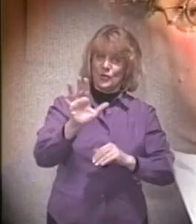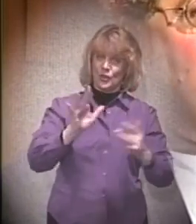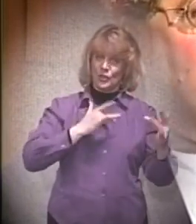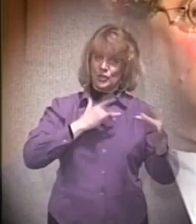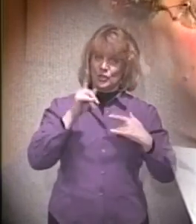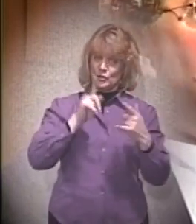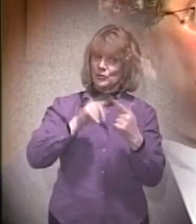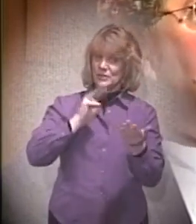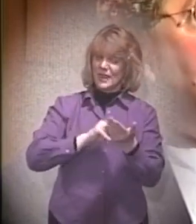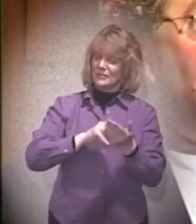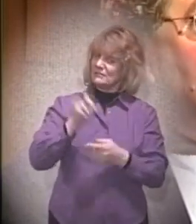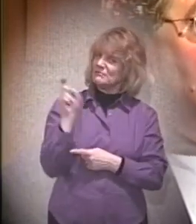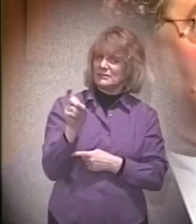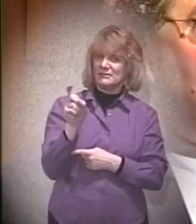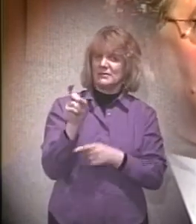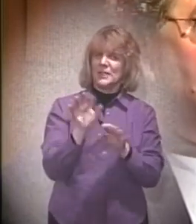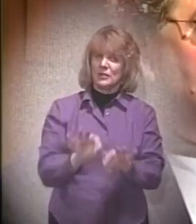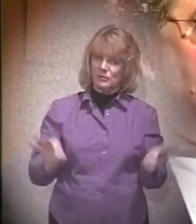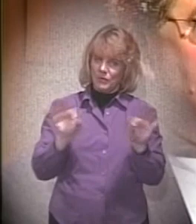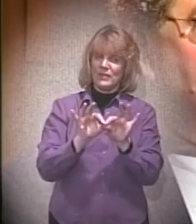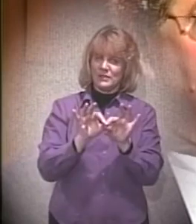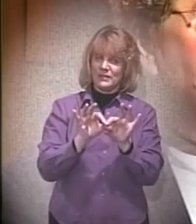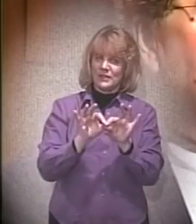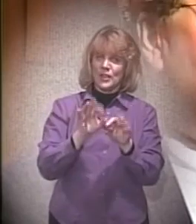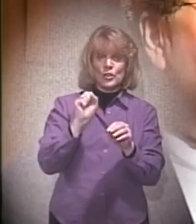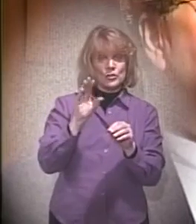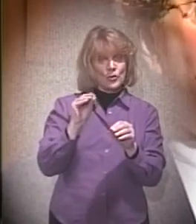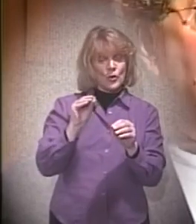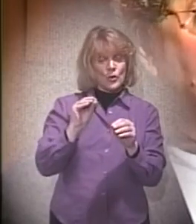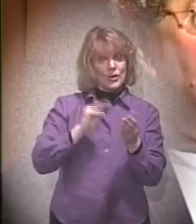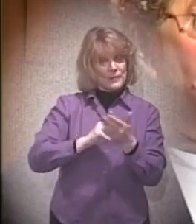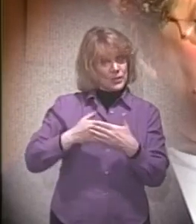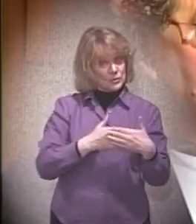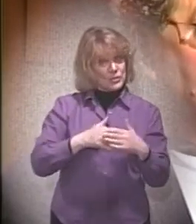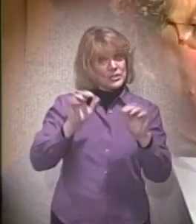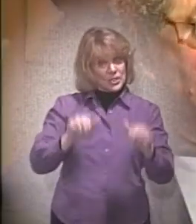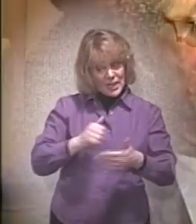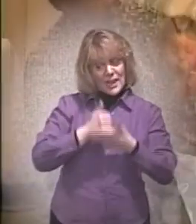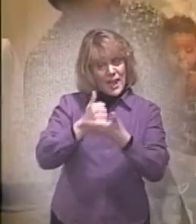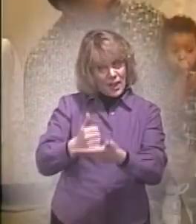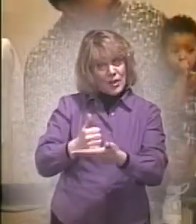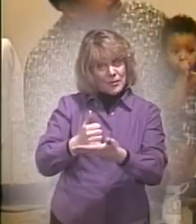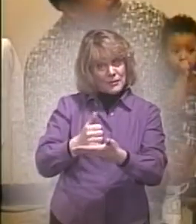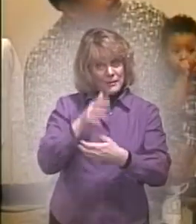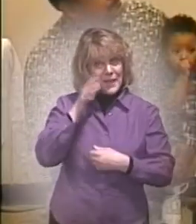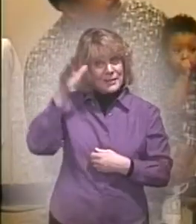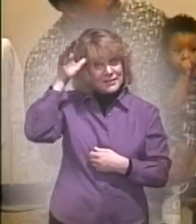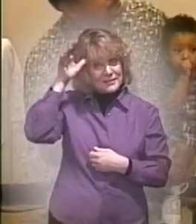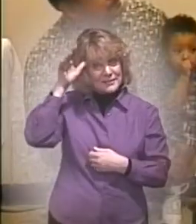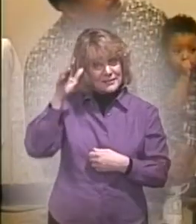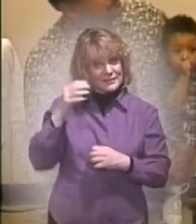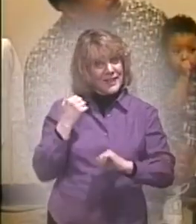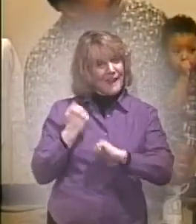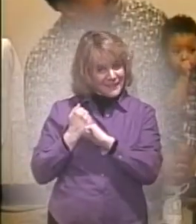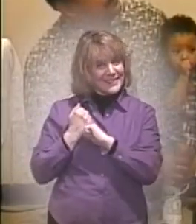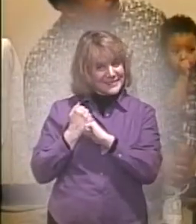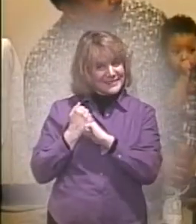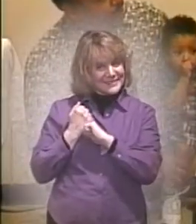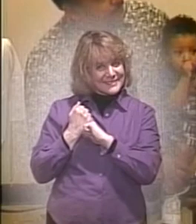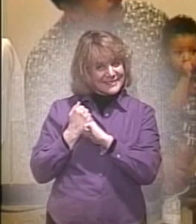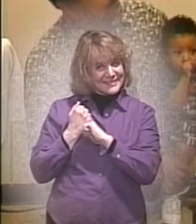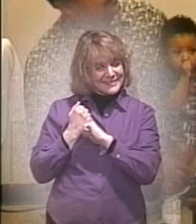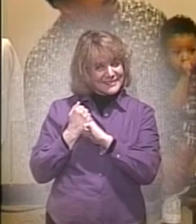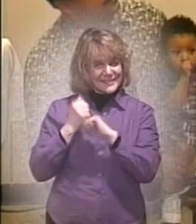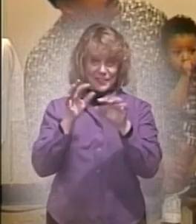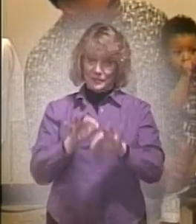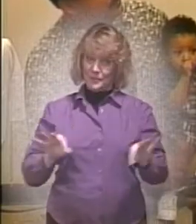worries. I think this is important, especially so the pediatrician can fulfill their role as an advocate for the parents. It's very important then